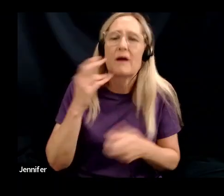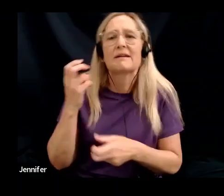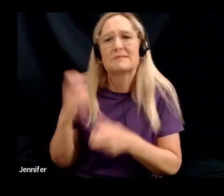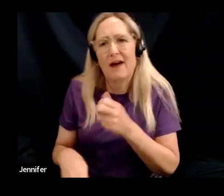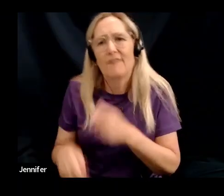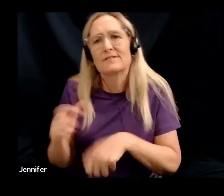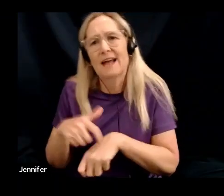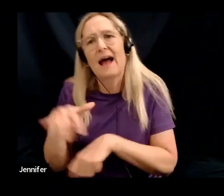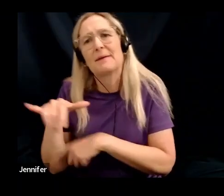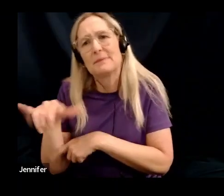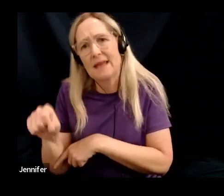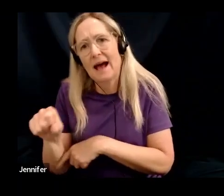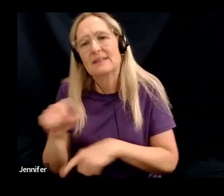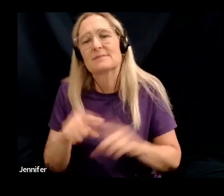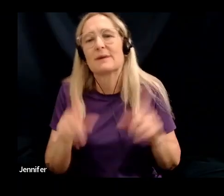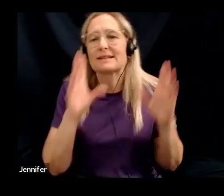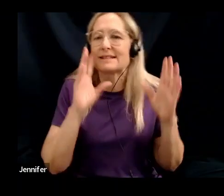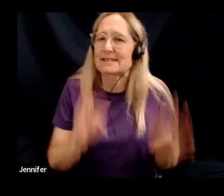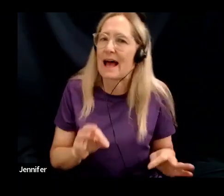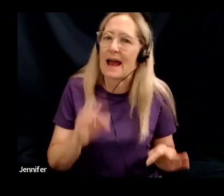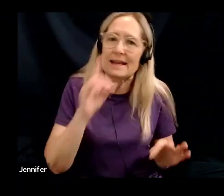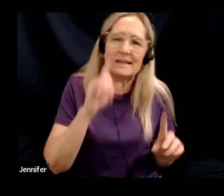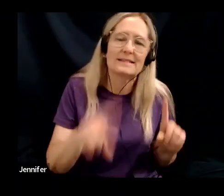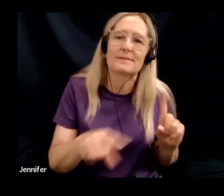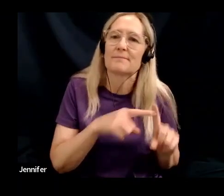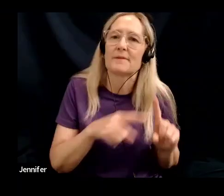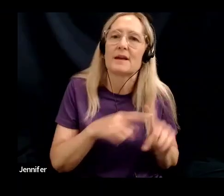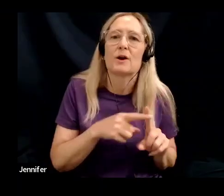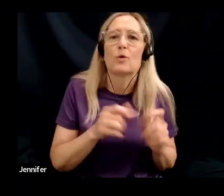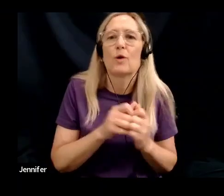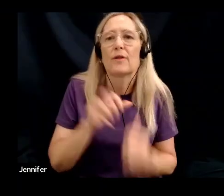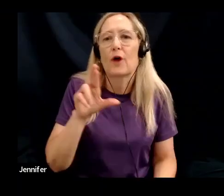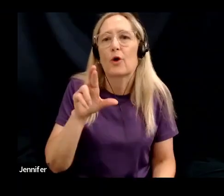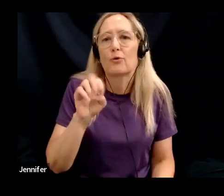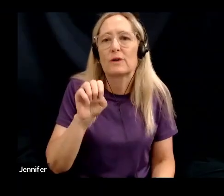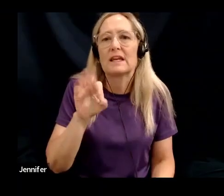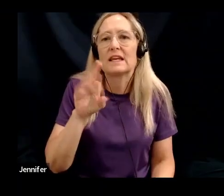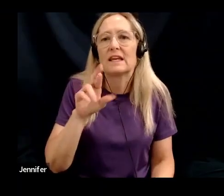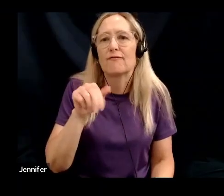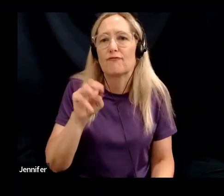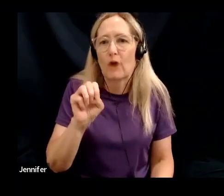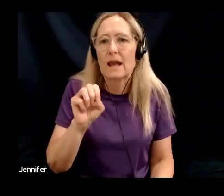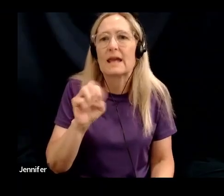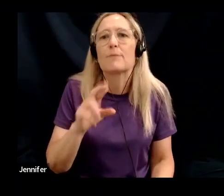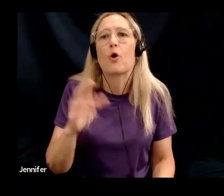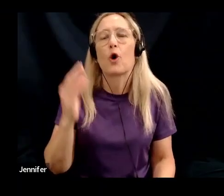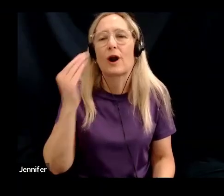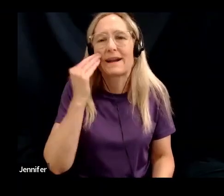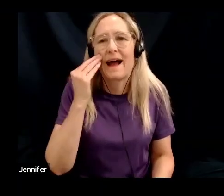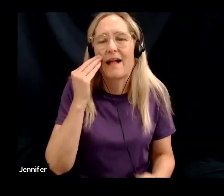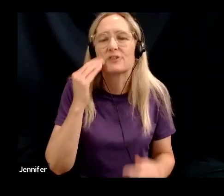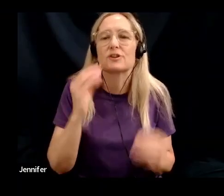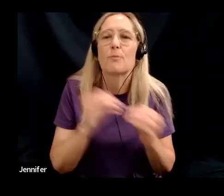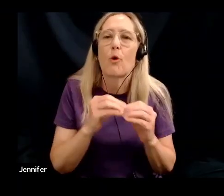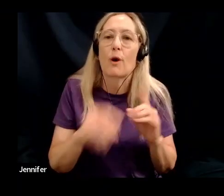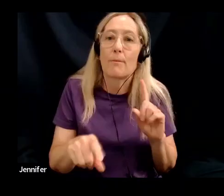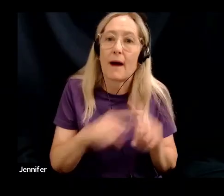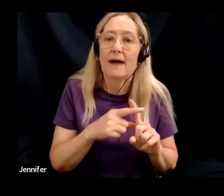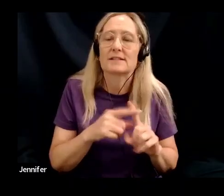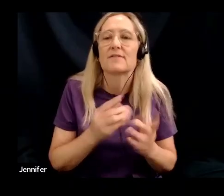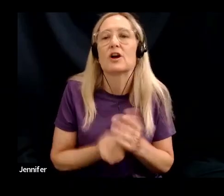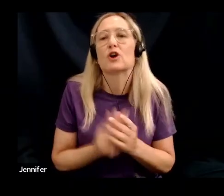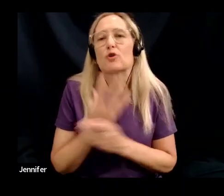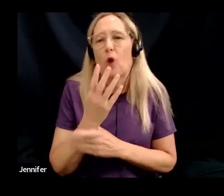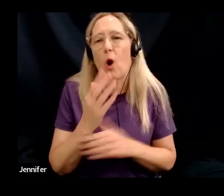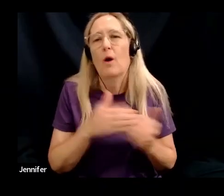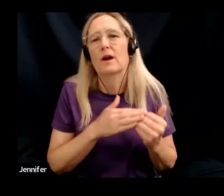hardships, but still choosing to reframe it, or acknowledge it in a positive way to help us grow and move forward. So that's